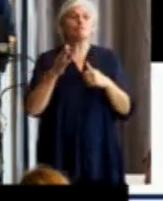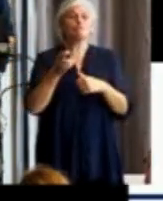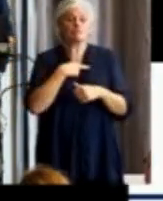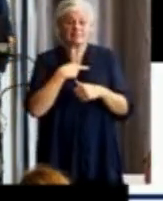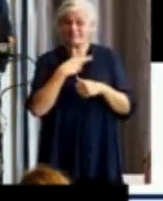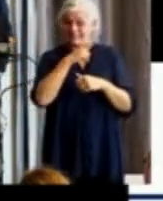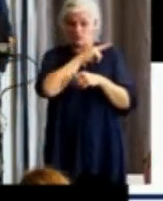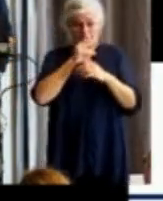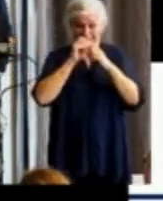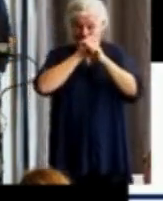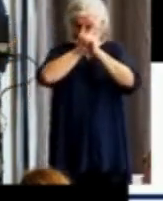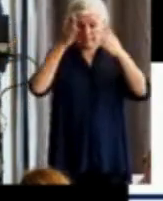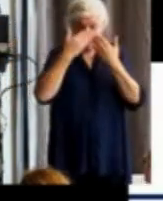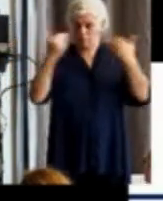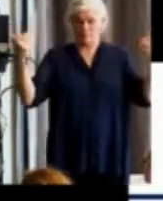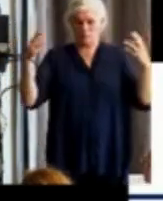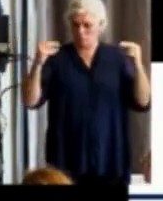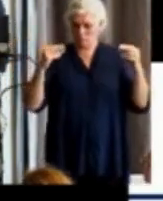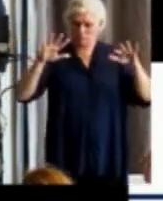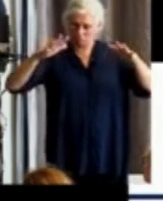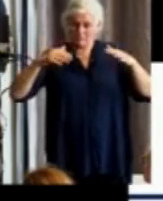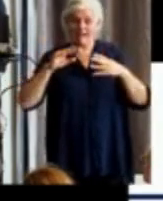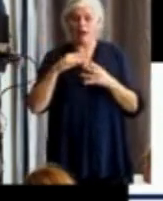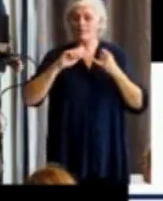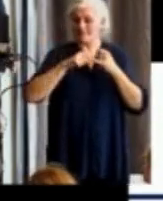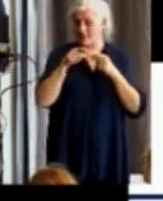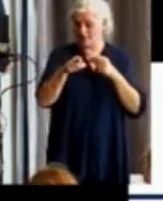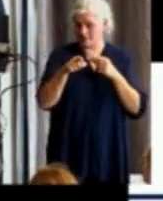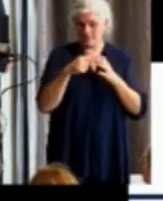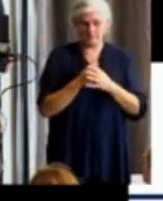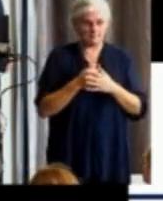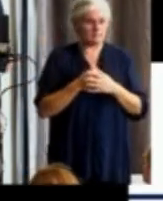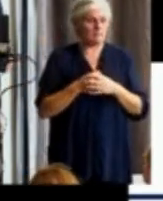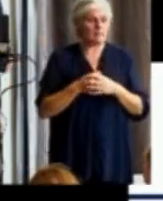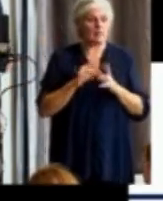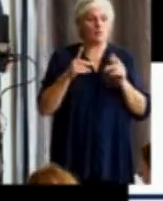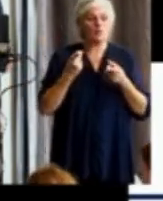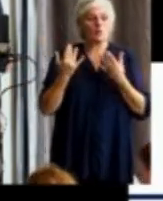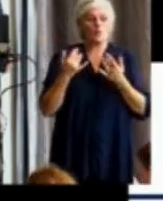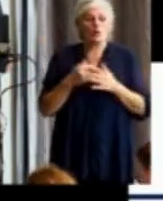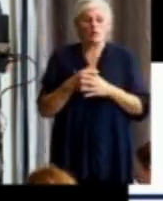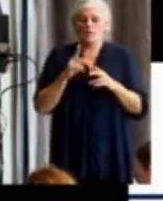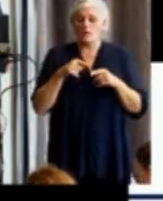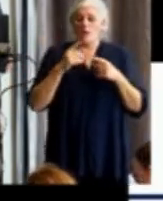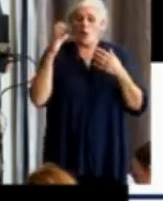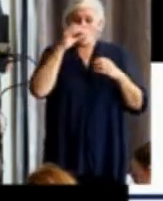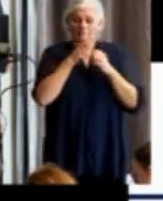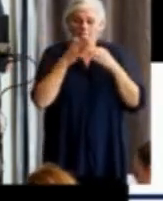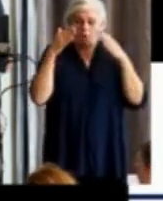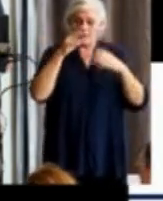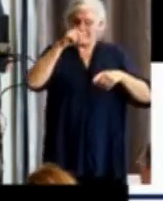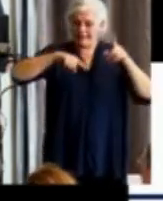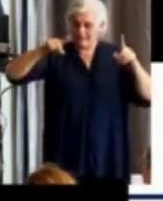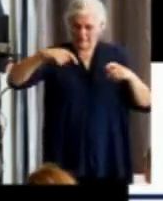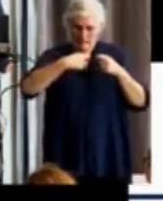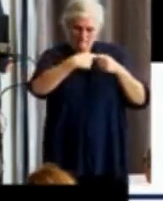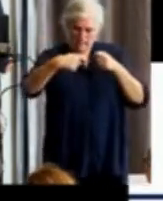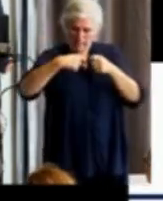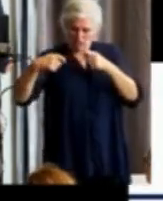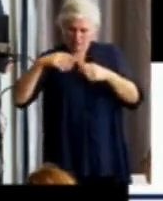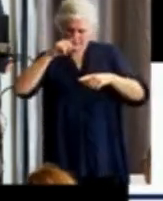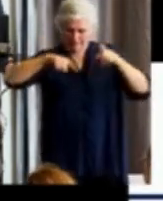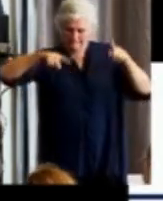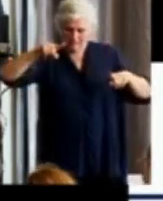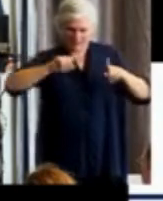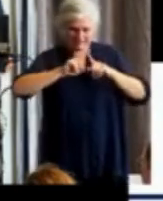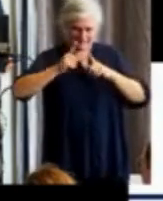of a clear difference between the two of them. So how can we test these statistically? What we can do is look for diversity. So we can measure the diversity of